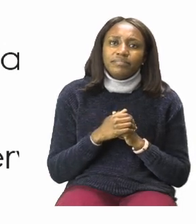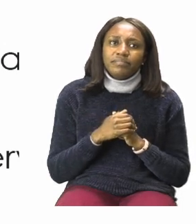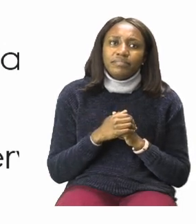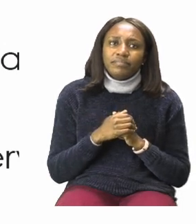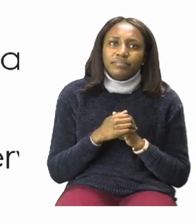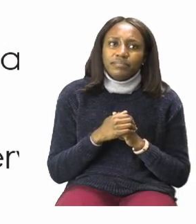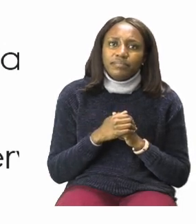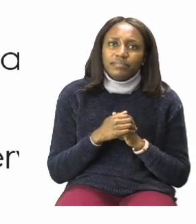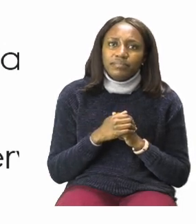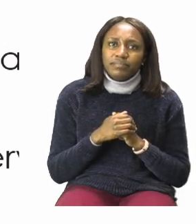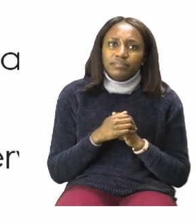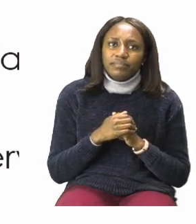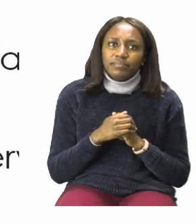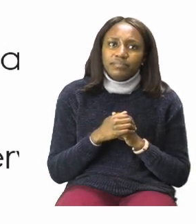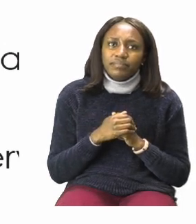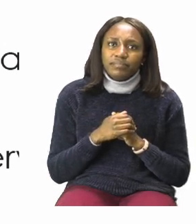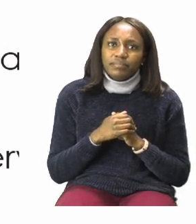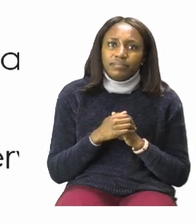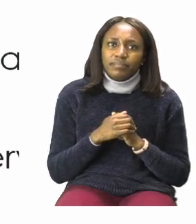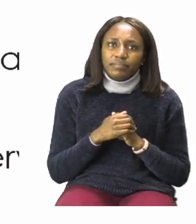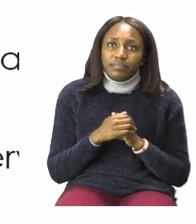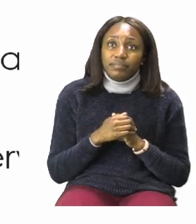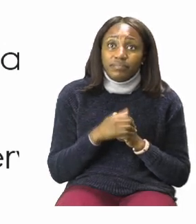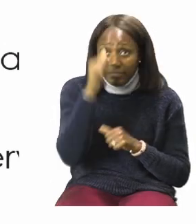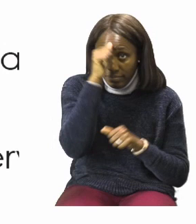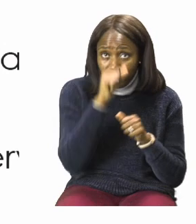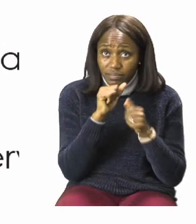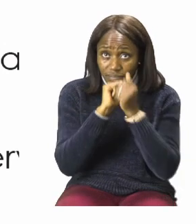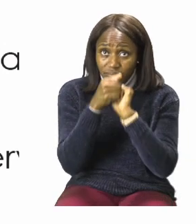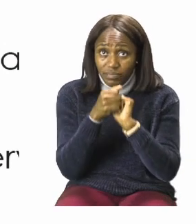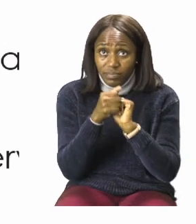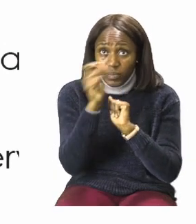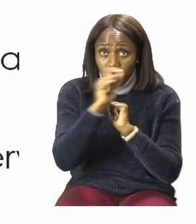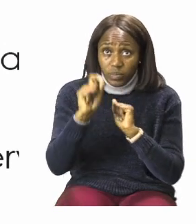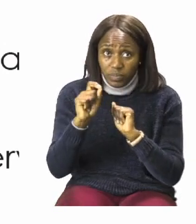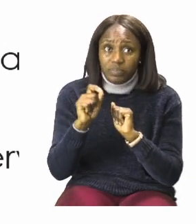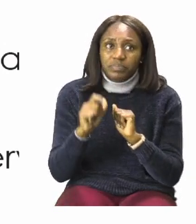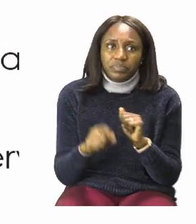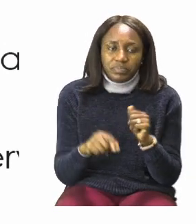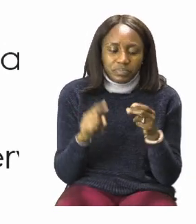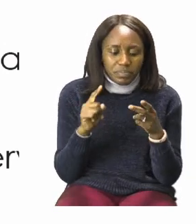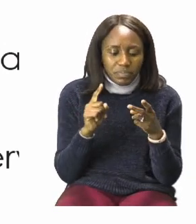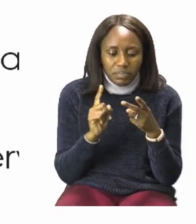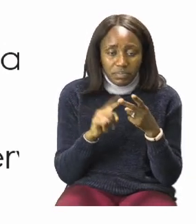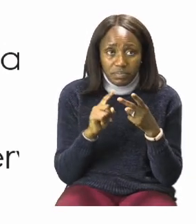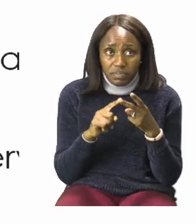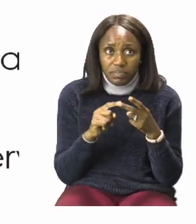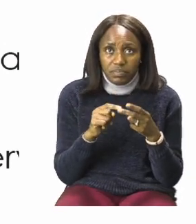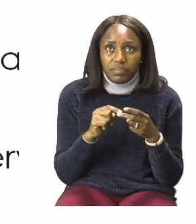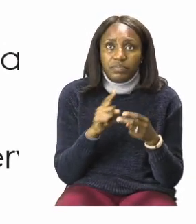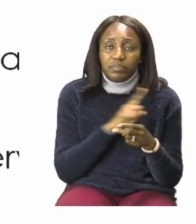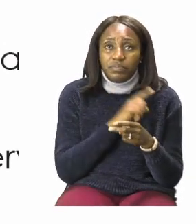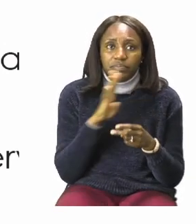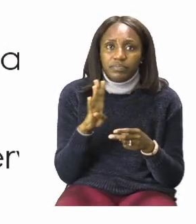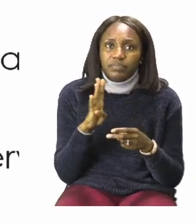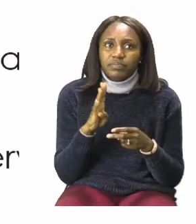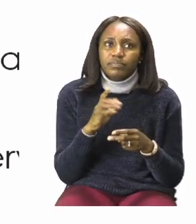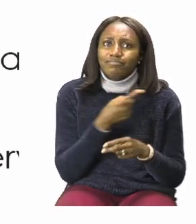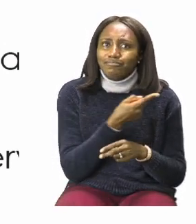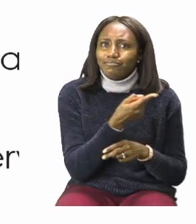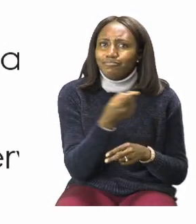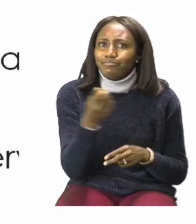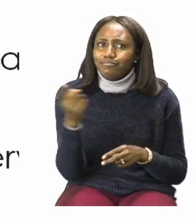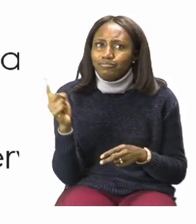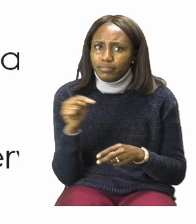So use the one that we have put on the board. Then number 14 says, they